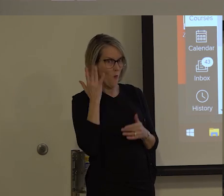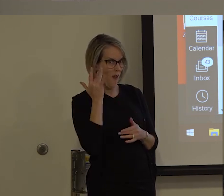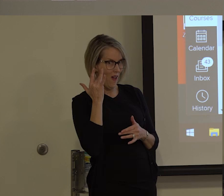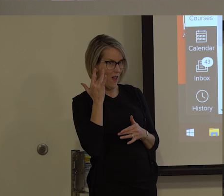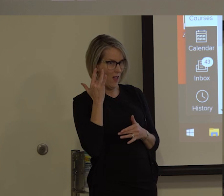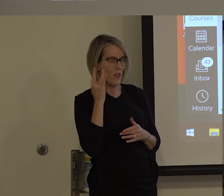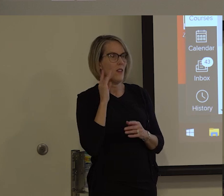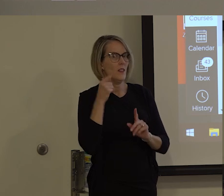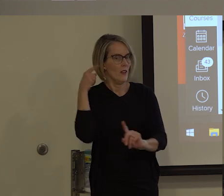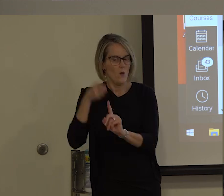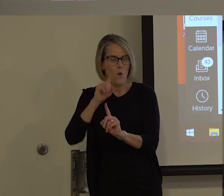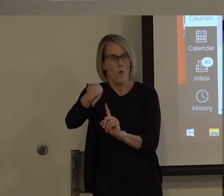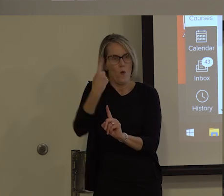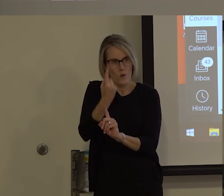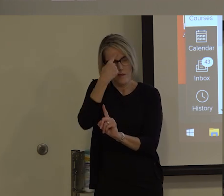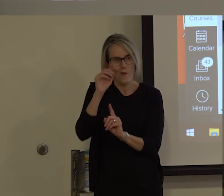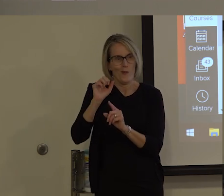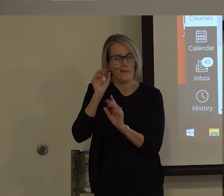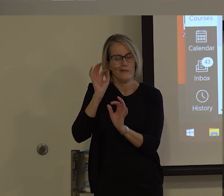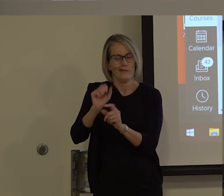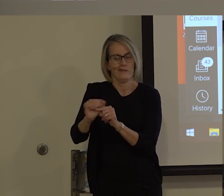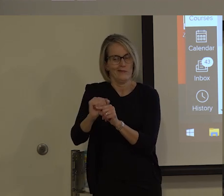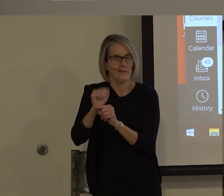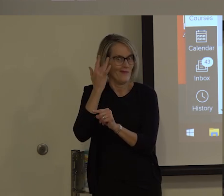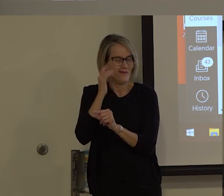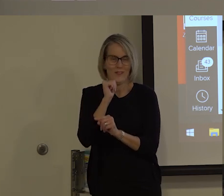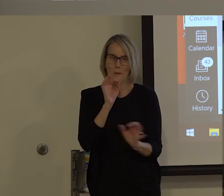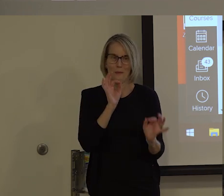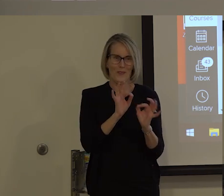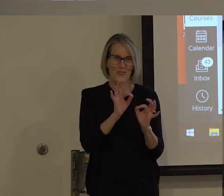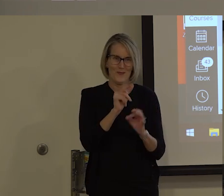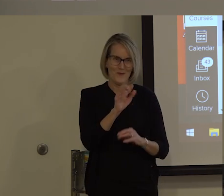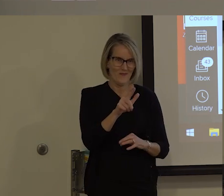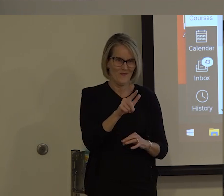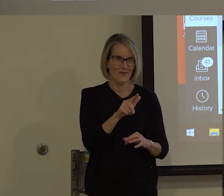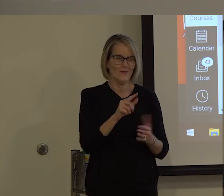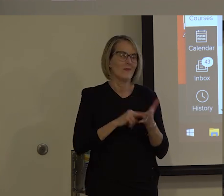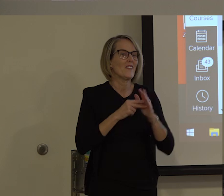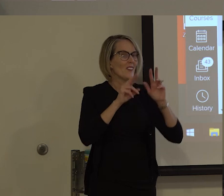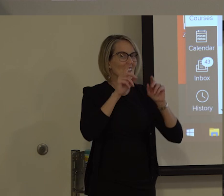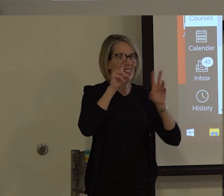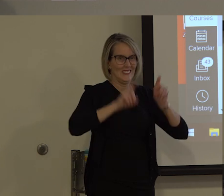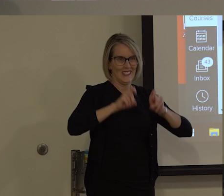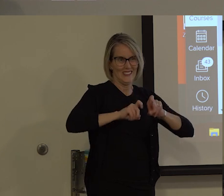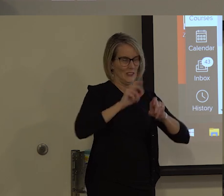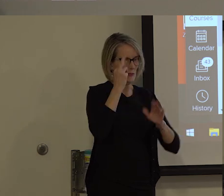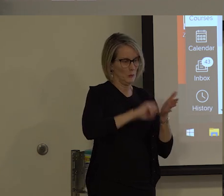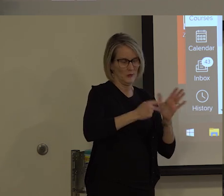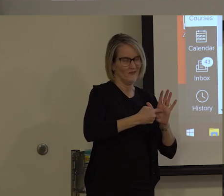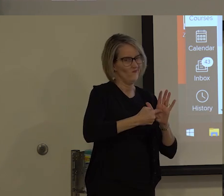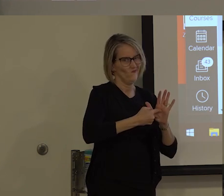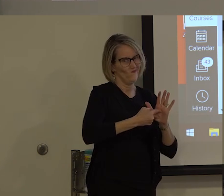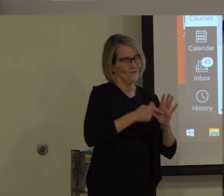for practice because it is not a perfect tool, so using it for assessment would never be a good idea because it's just not